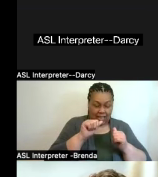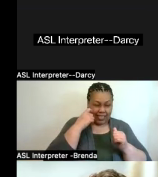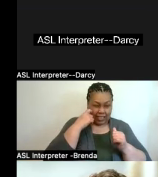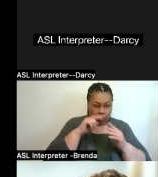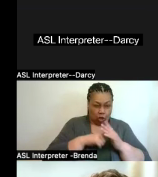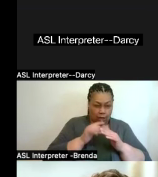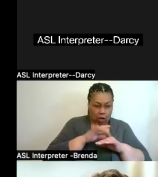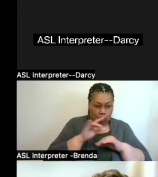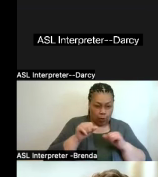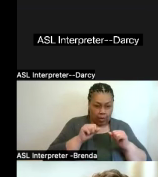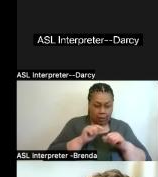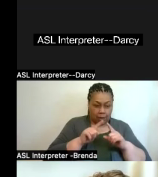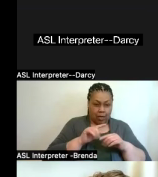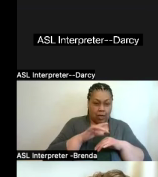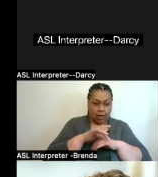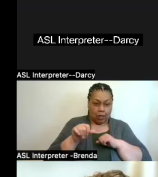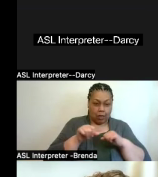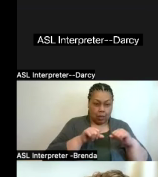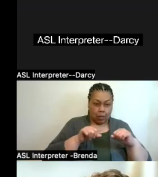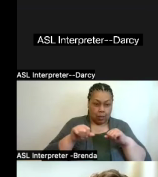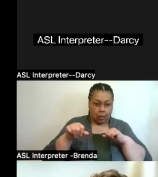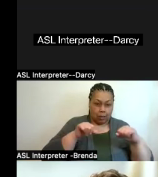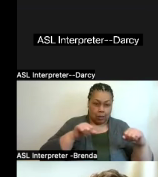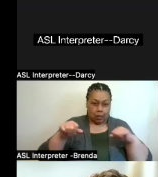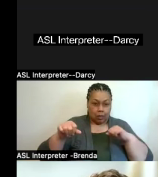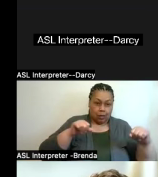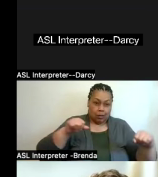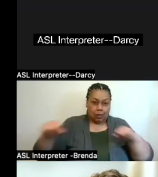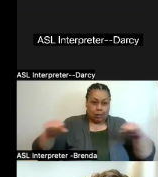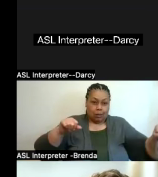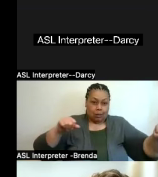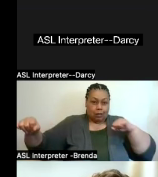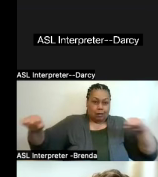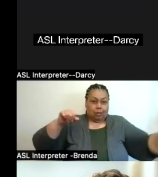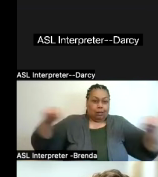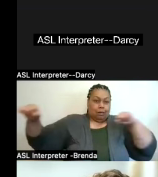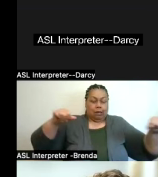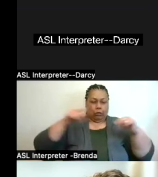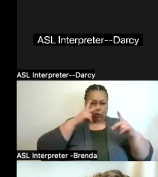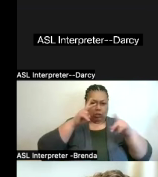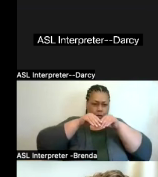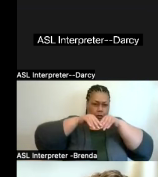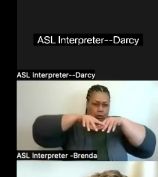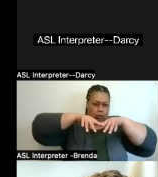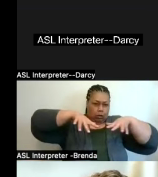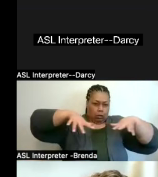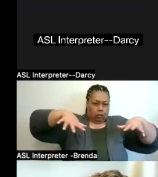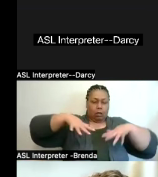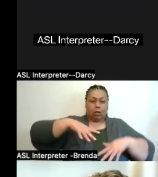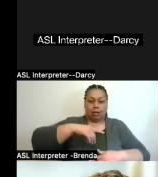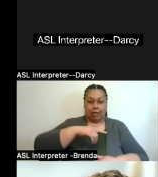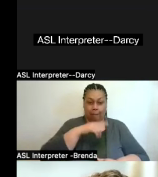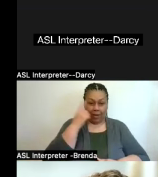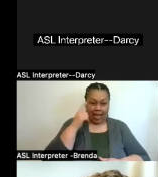But as the earthquake propagates and shaking moves elsewhere, you can see how the black line